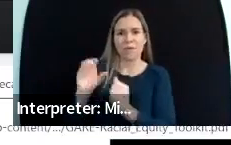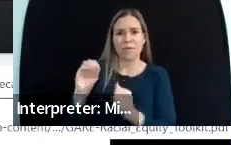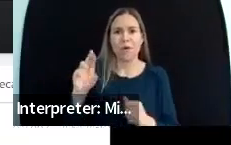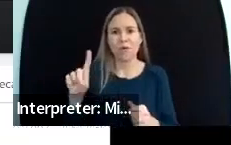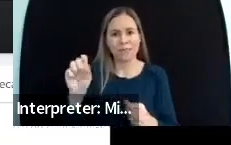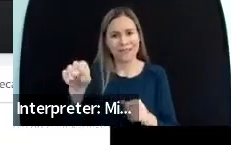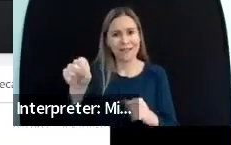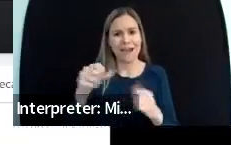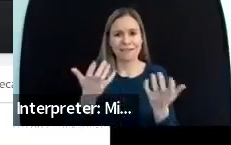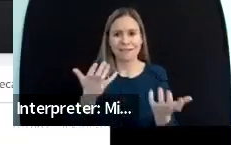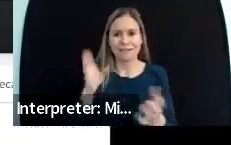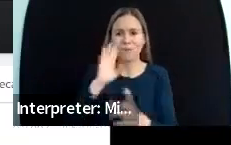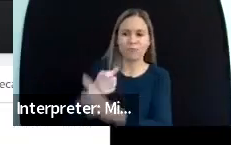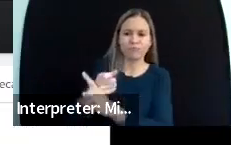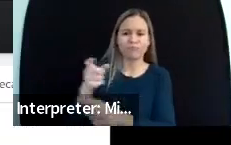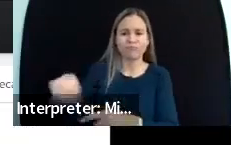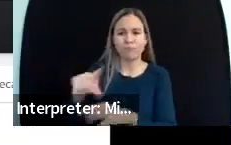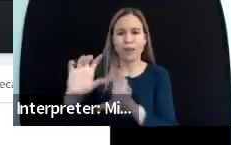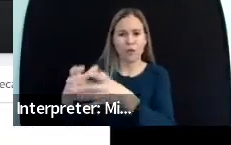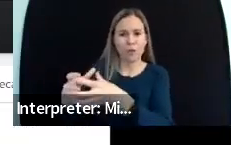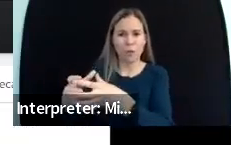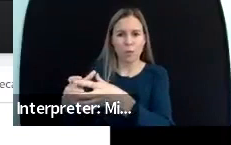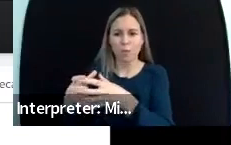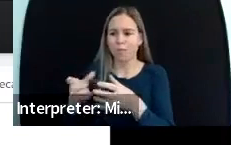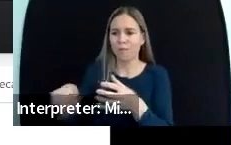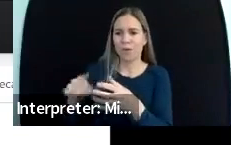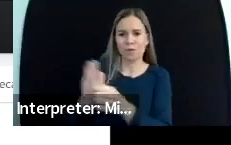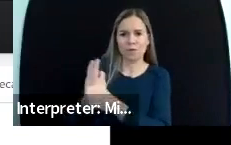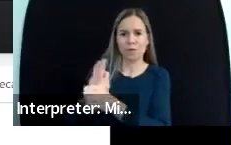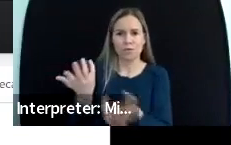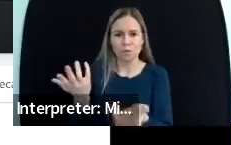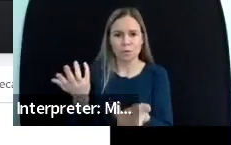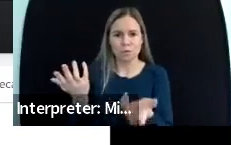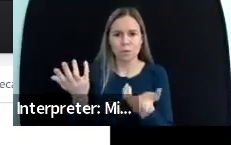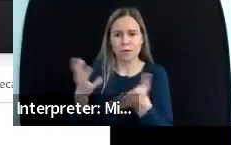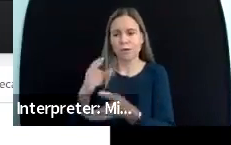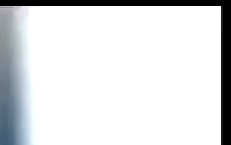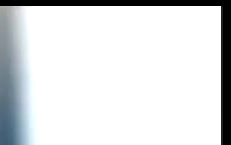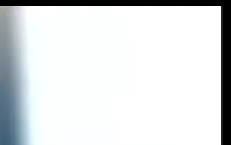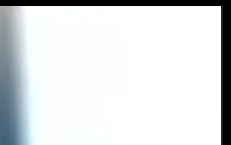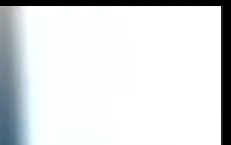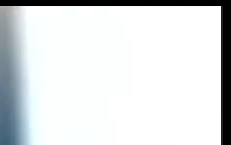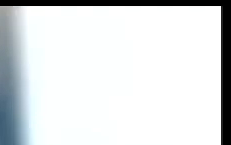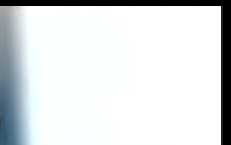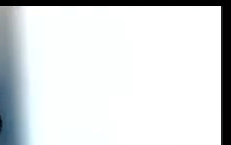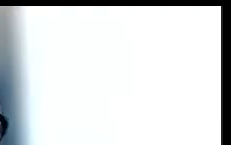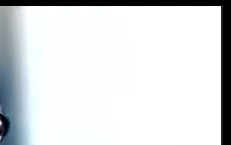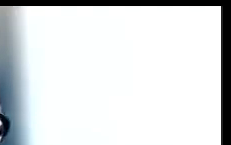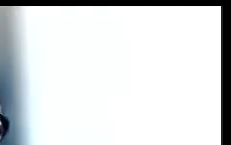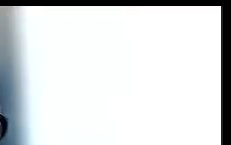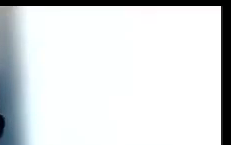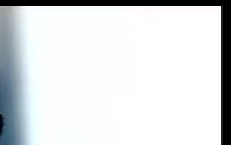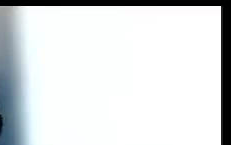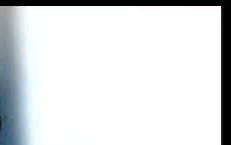even affect opioid use disorder and ability of folks to seek the care they need. So thank